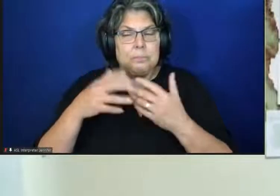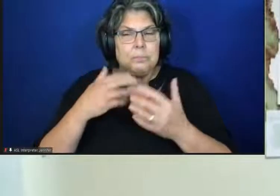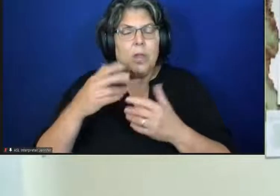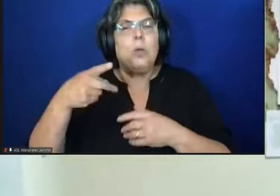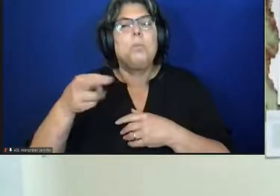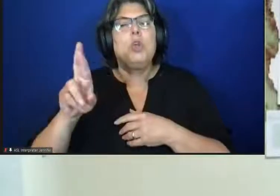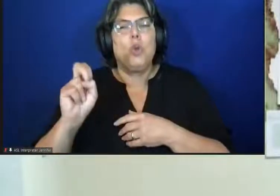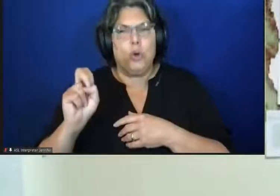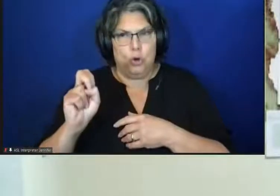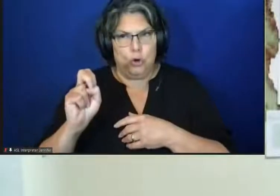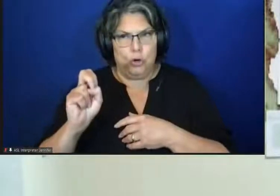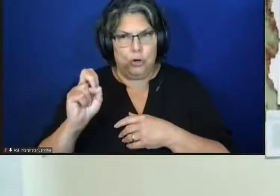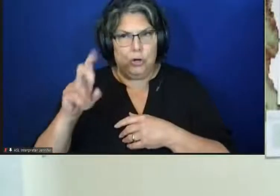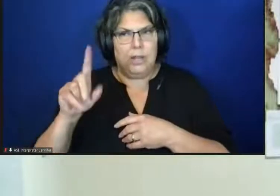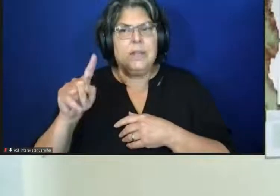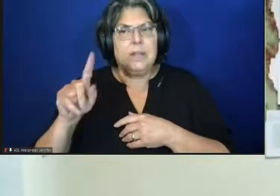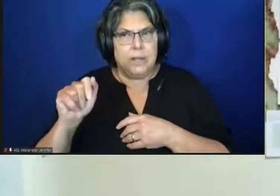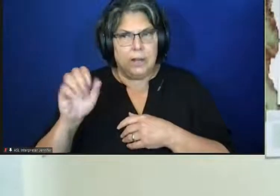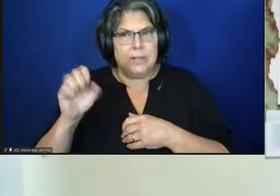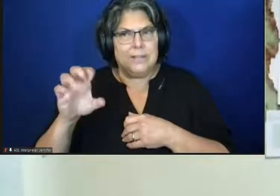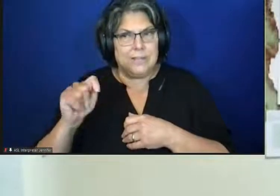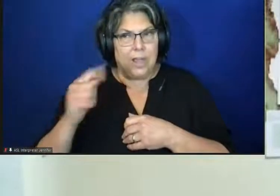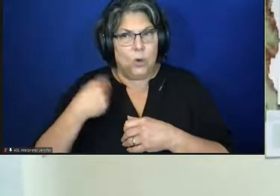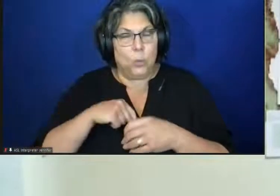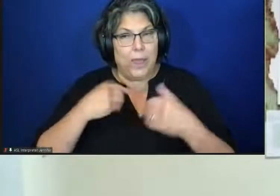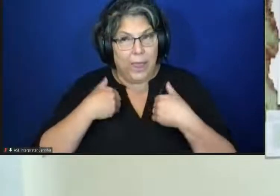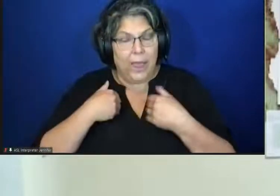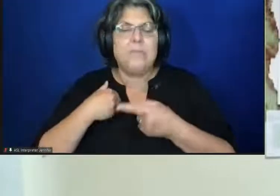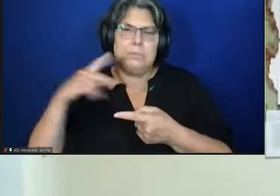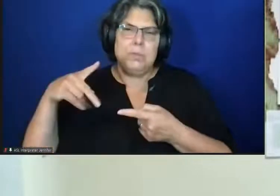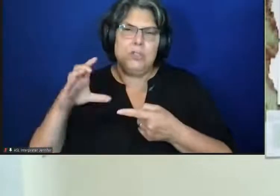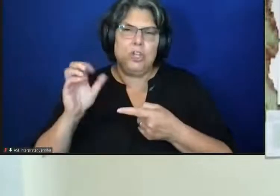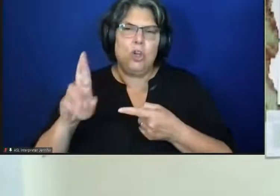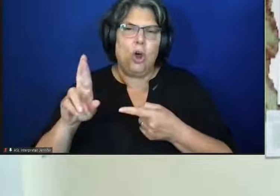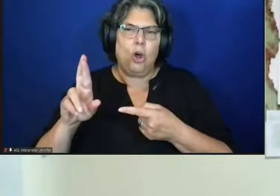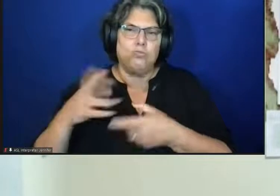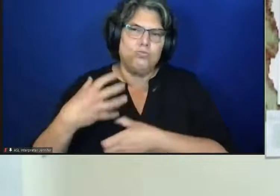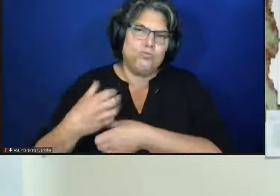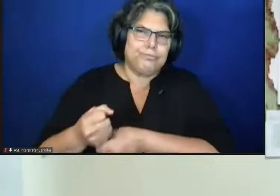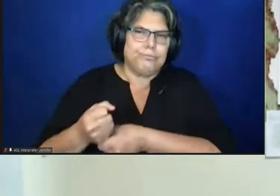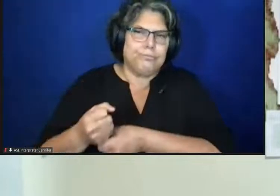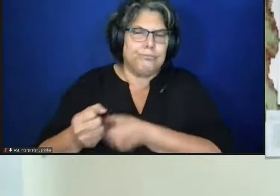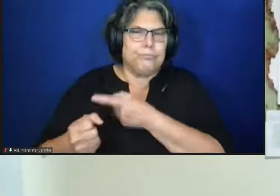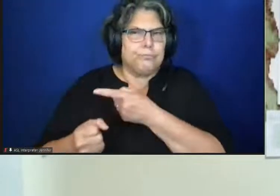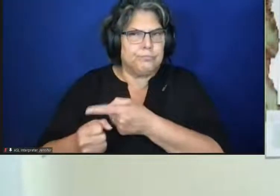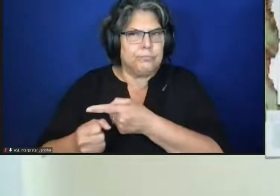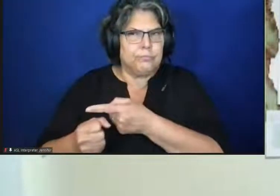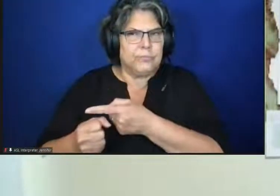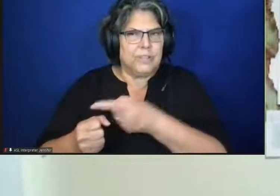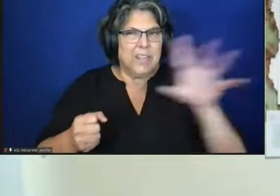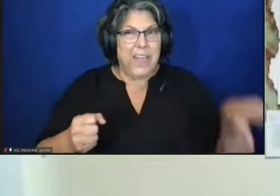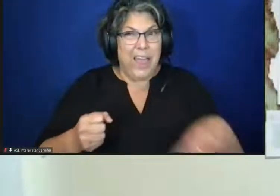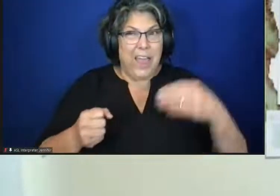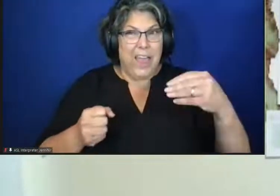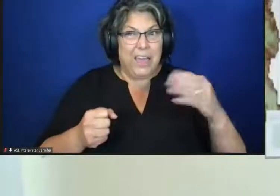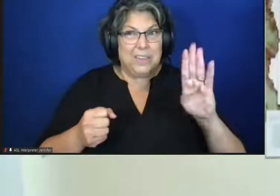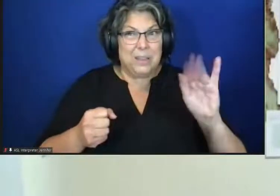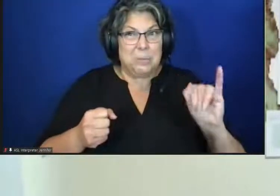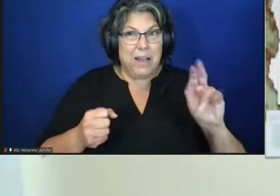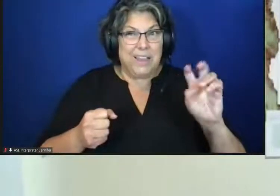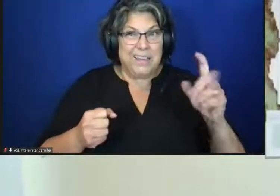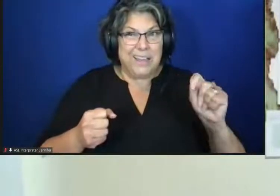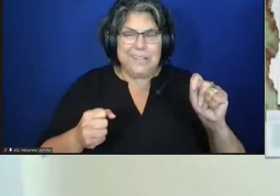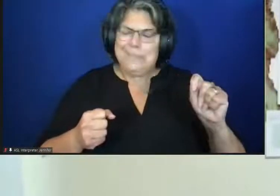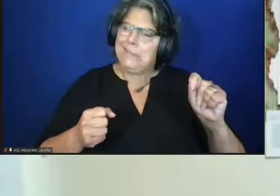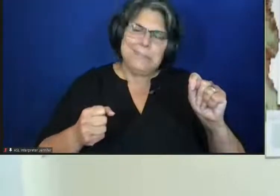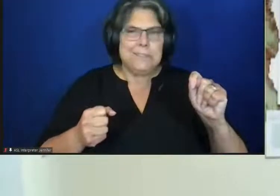pure data set that we have is the PCR test, and adding the Binax to that would confuse the issue, and so